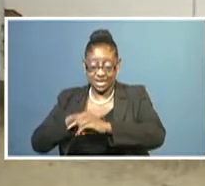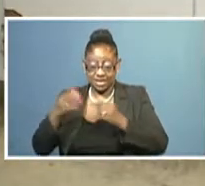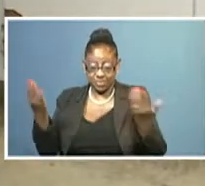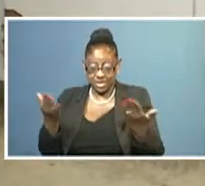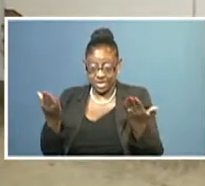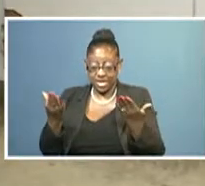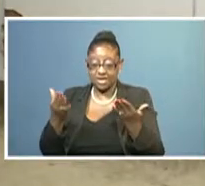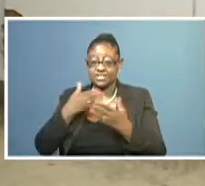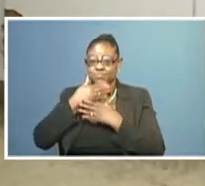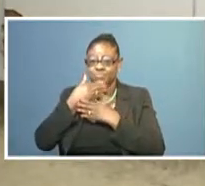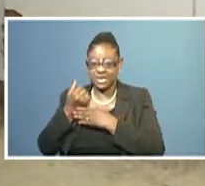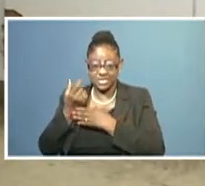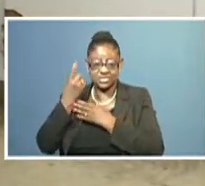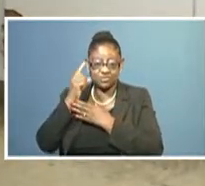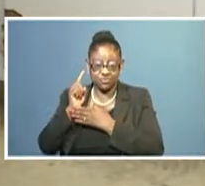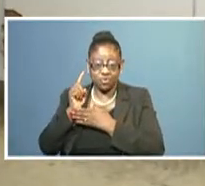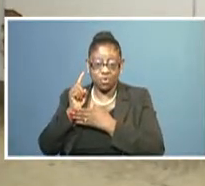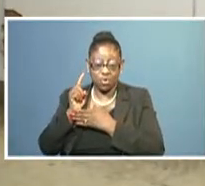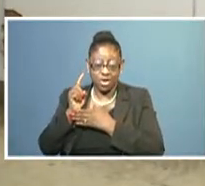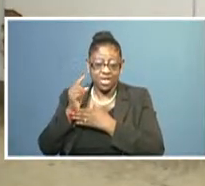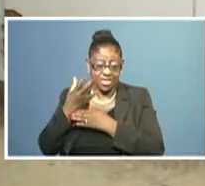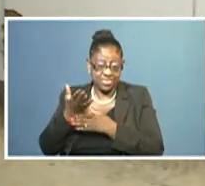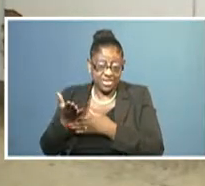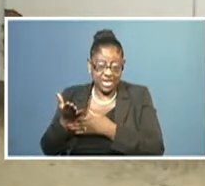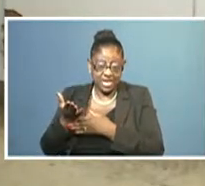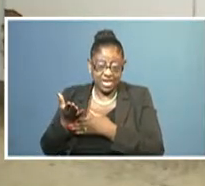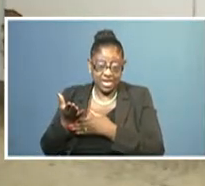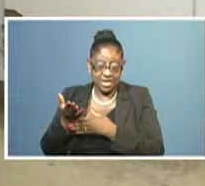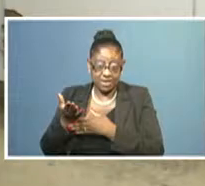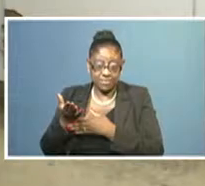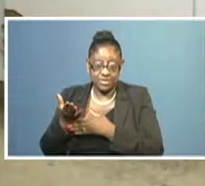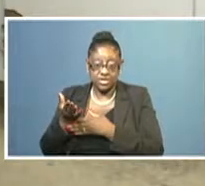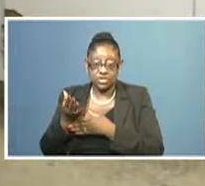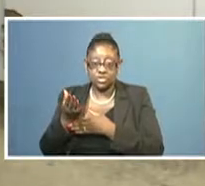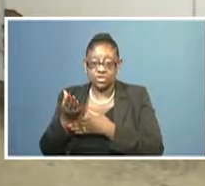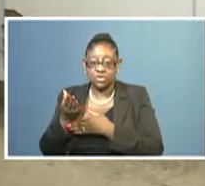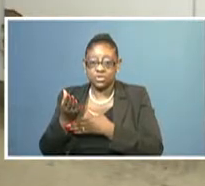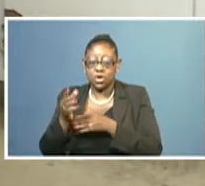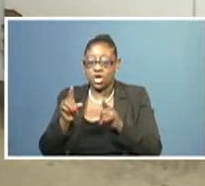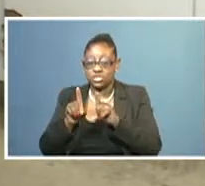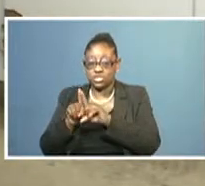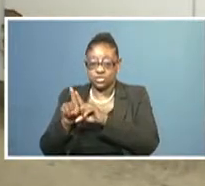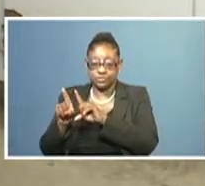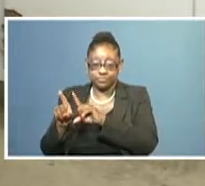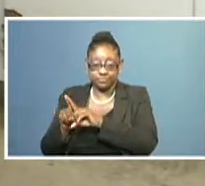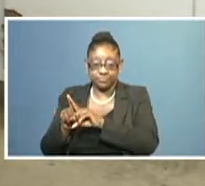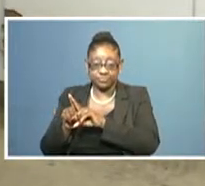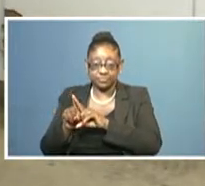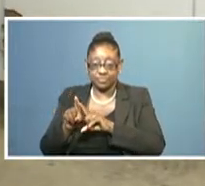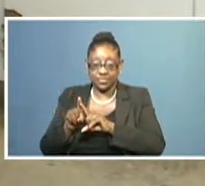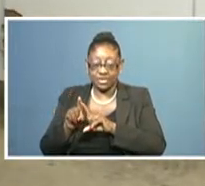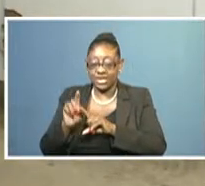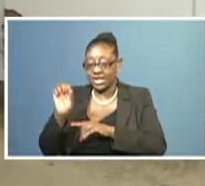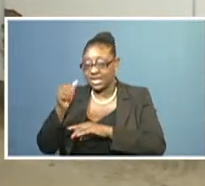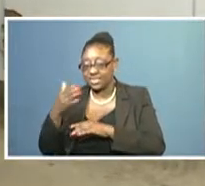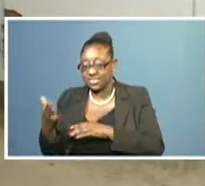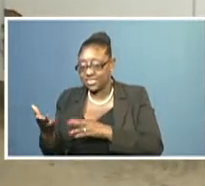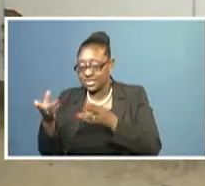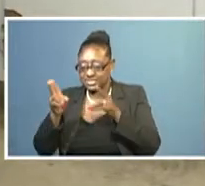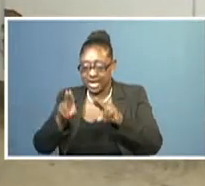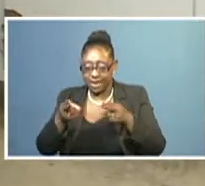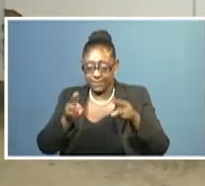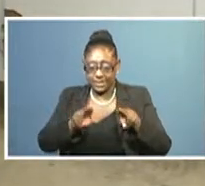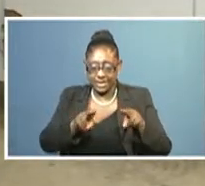Bahamas is best and it's fulfilling as their tertiary education. Also, any current events or anything